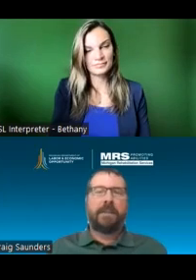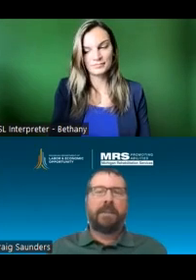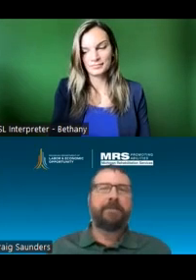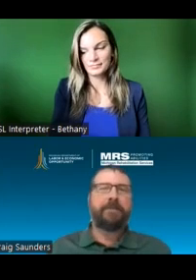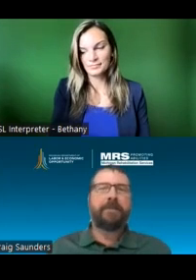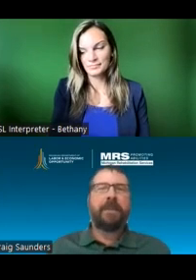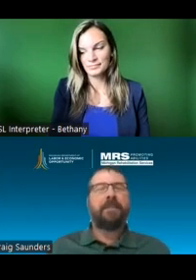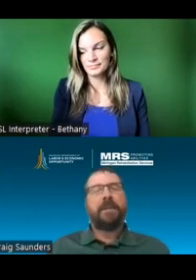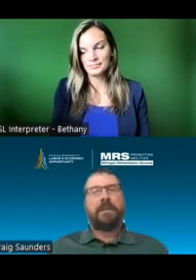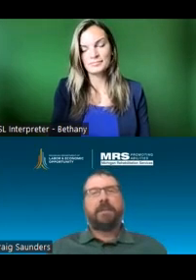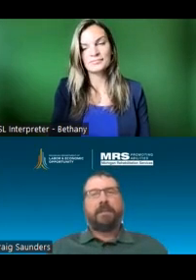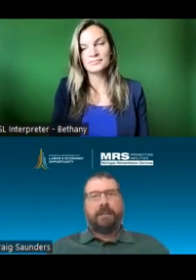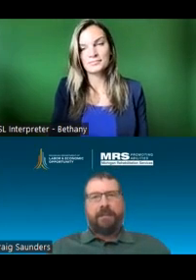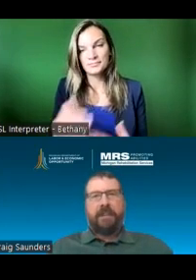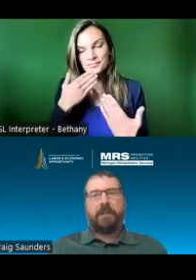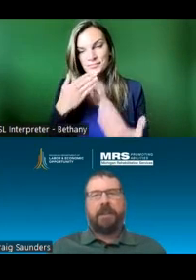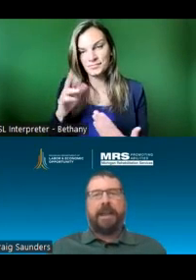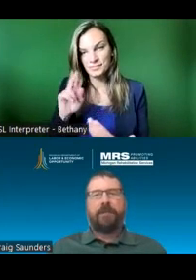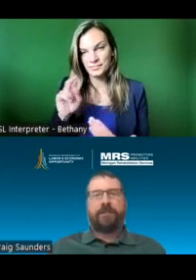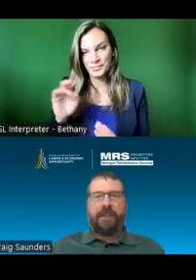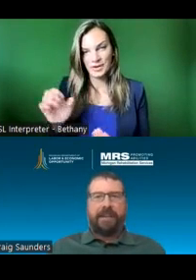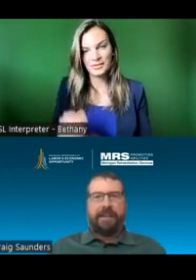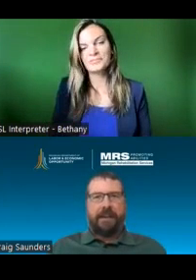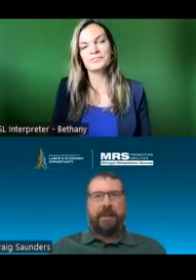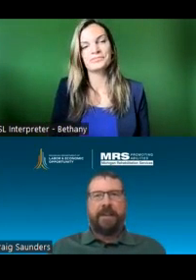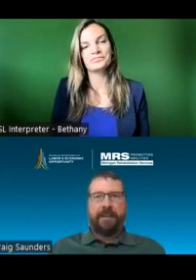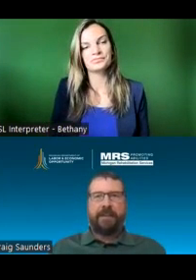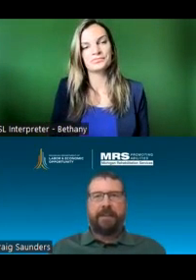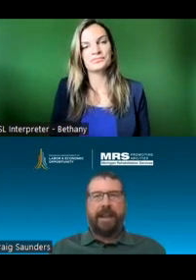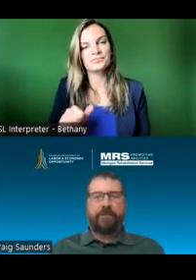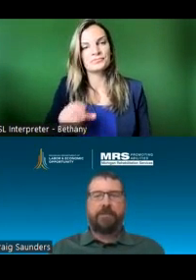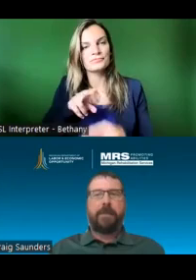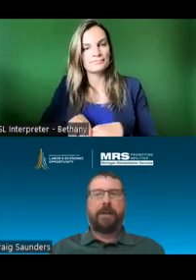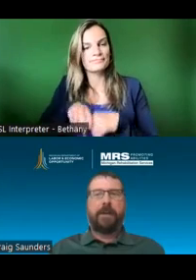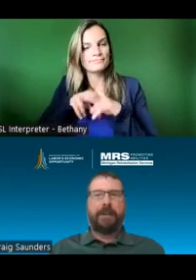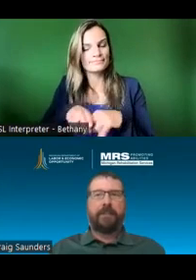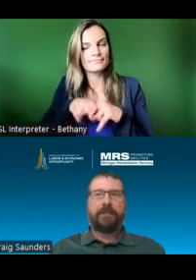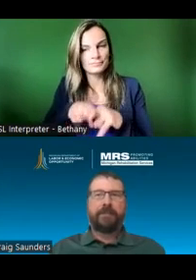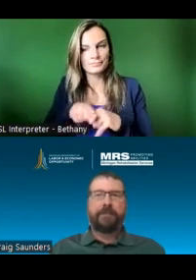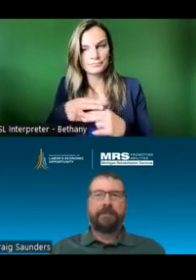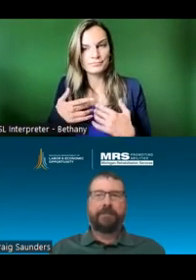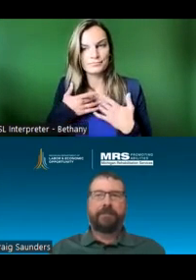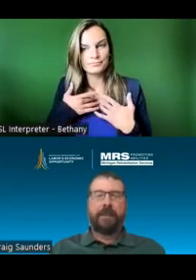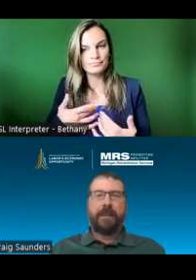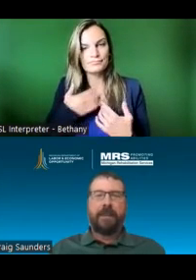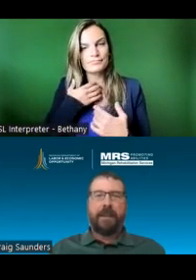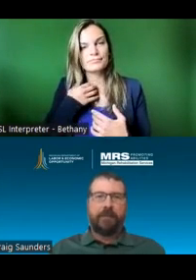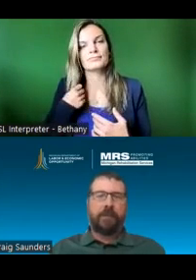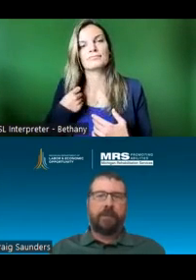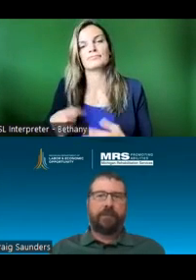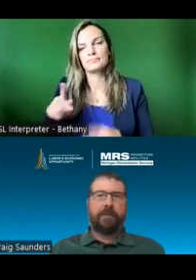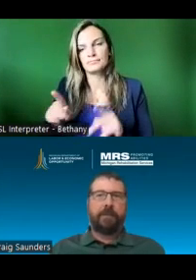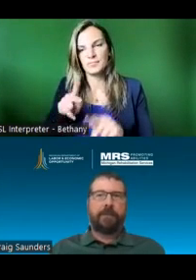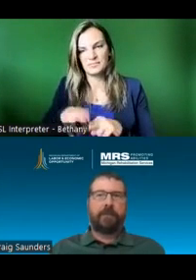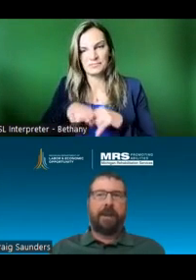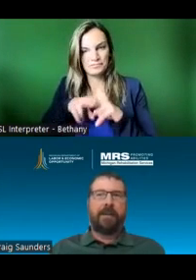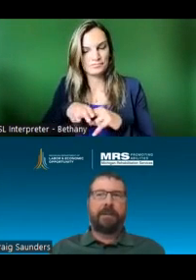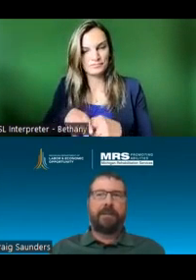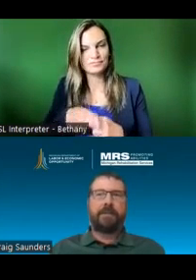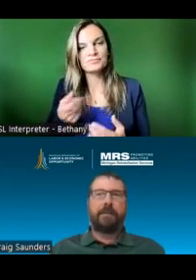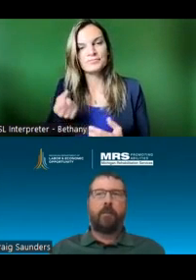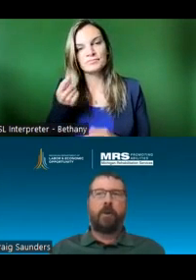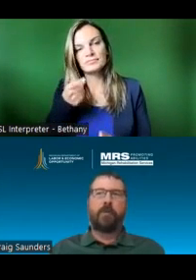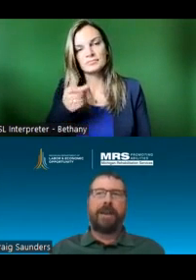Thank you again, Renee. Let's take a look at how sedentary an average American is. As you can see from this